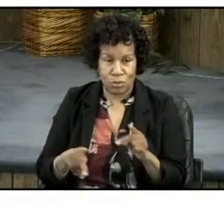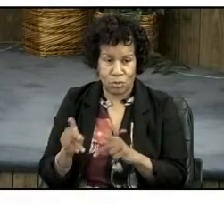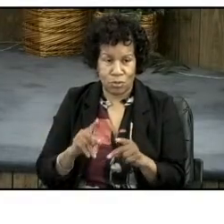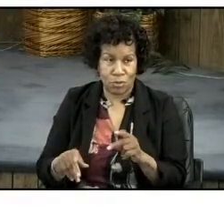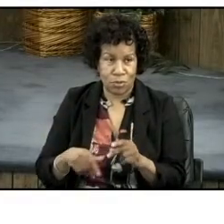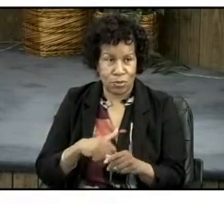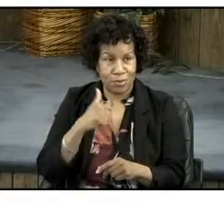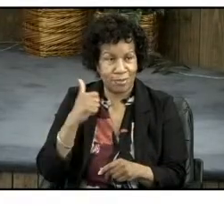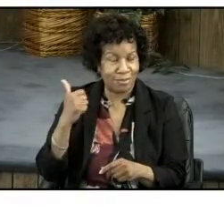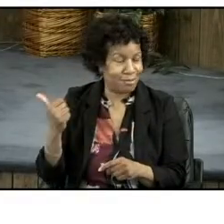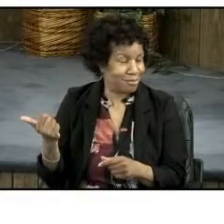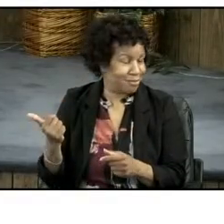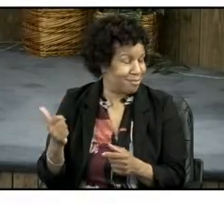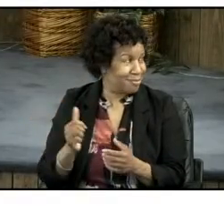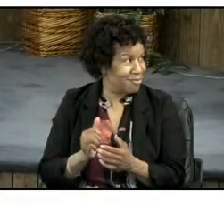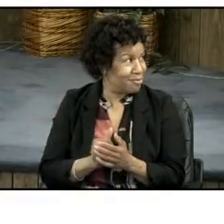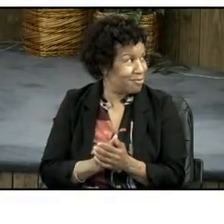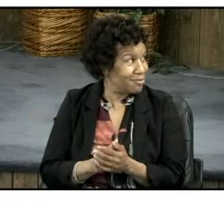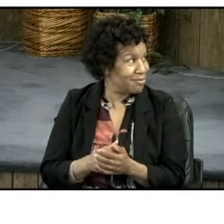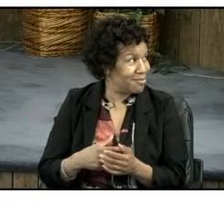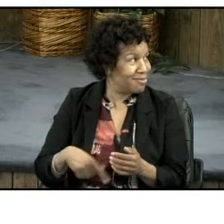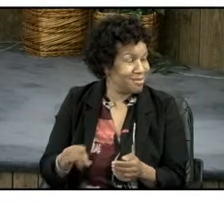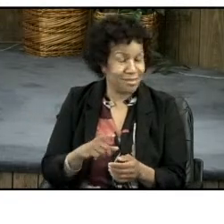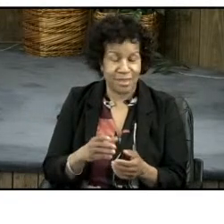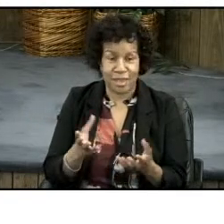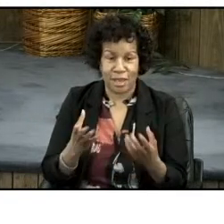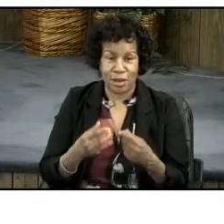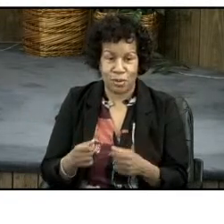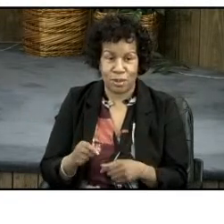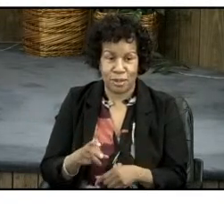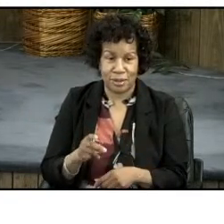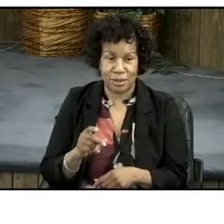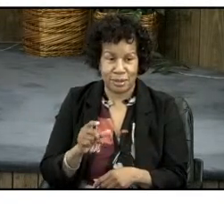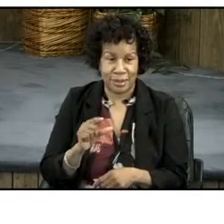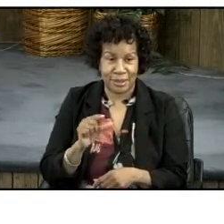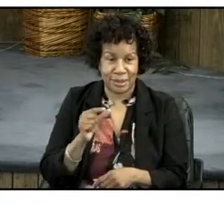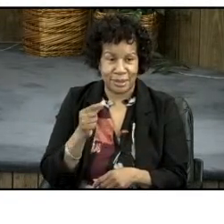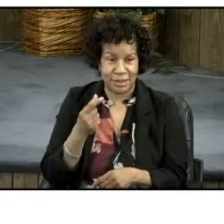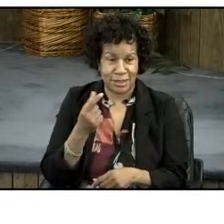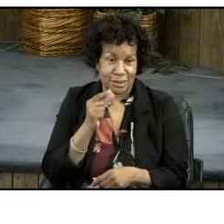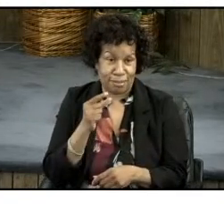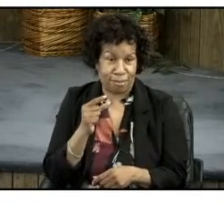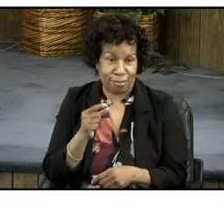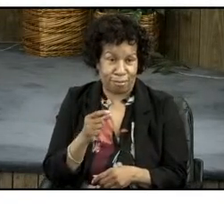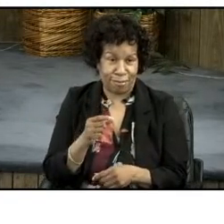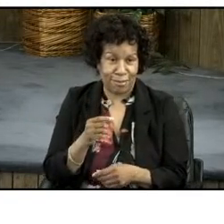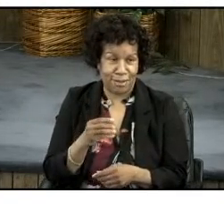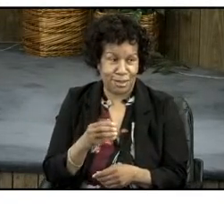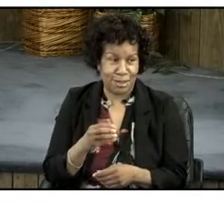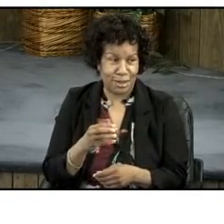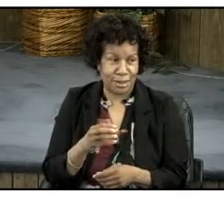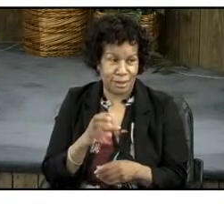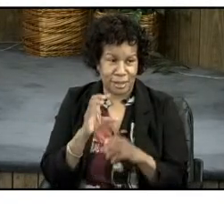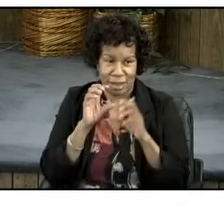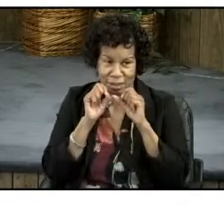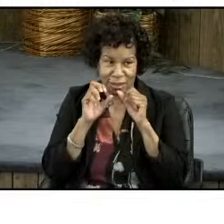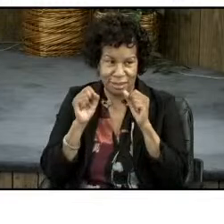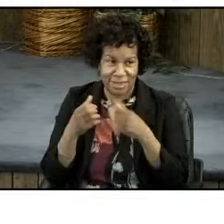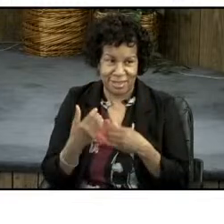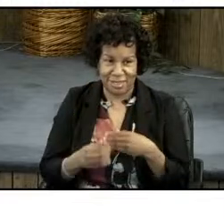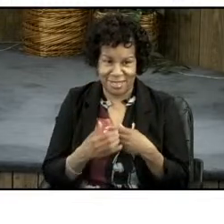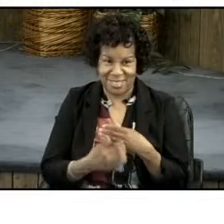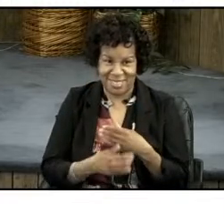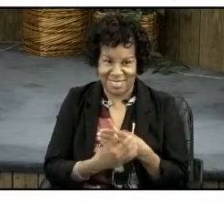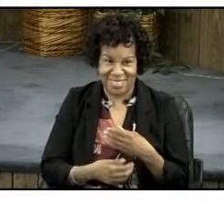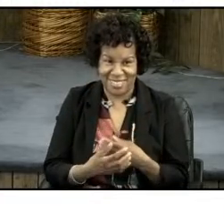lunch? I think I want some greens and some cornbread and some macaroni and cheese. After we win this battle, get the